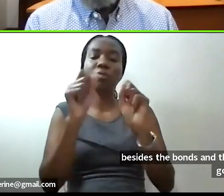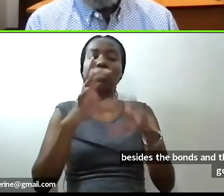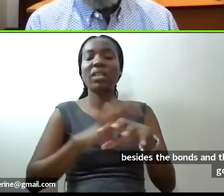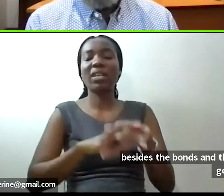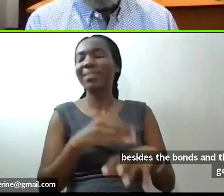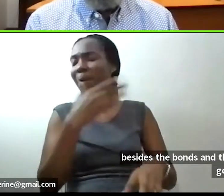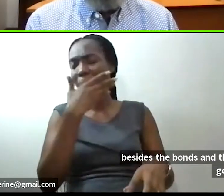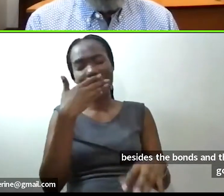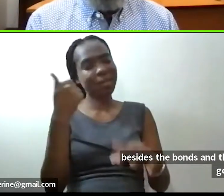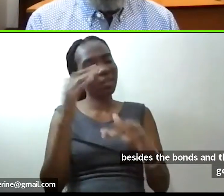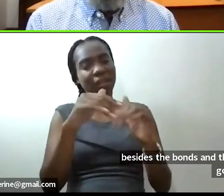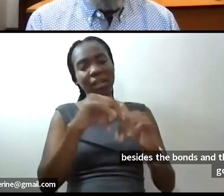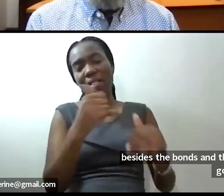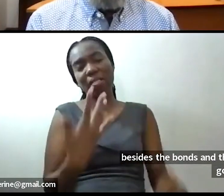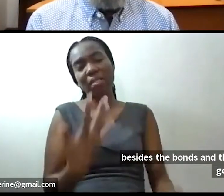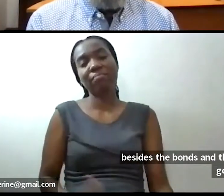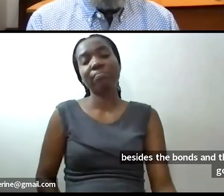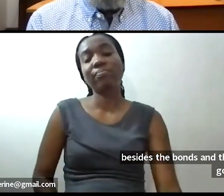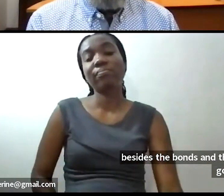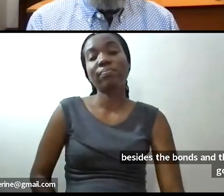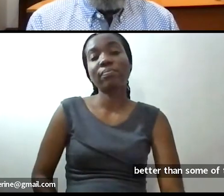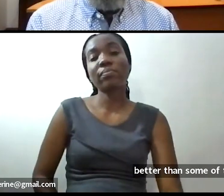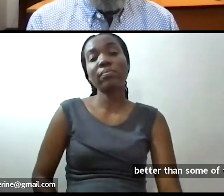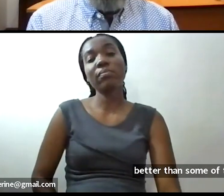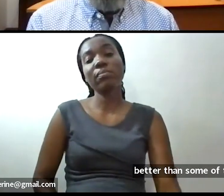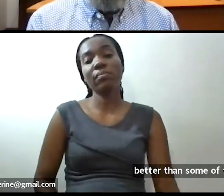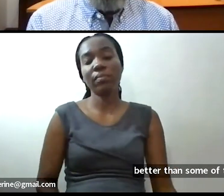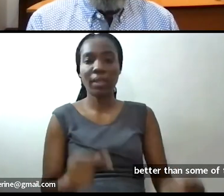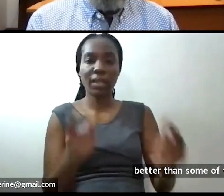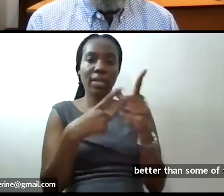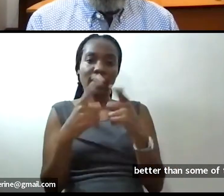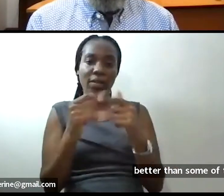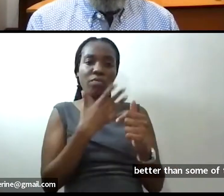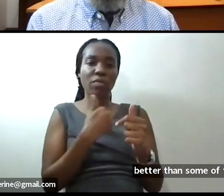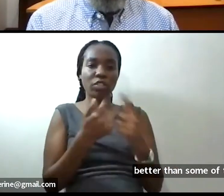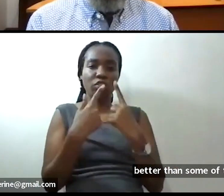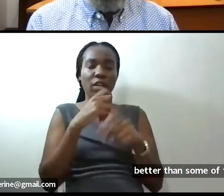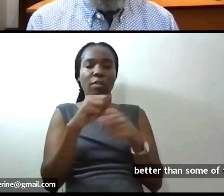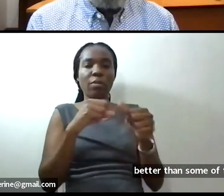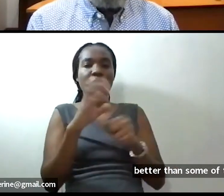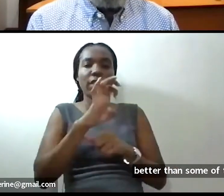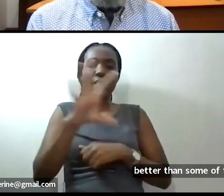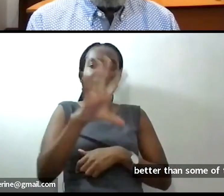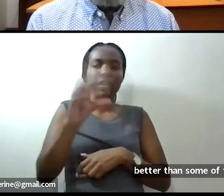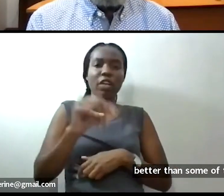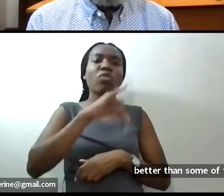there. And Bob, let's speak to the East Africans. What do Ugandans do?